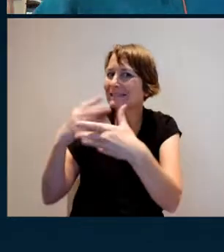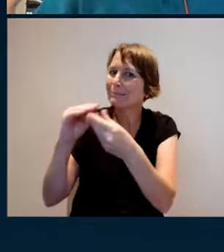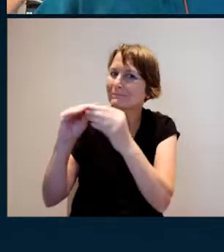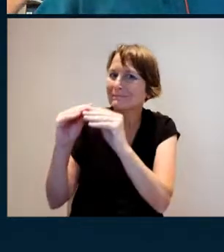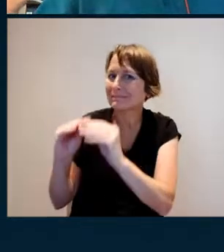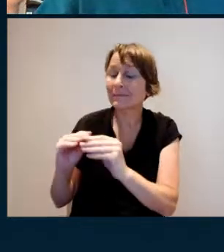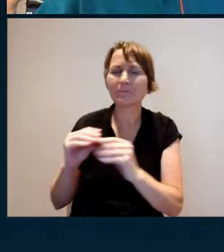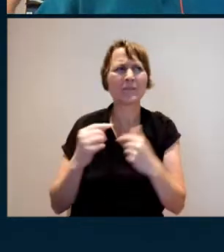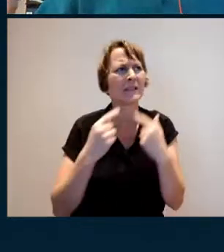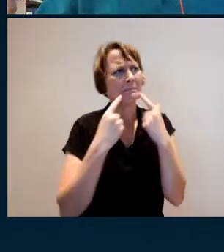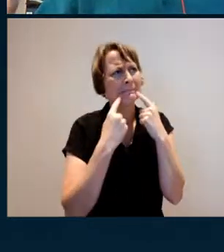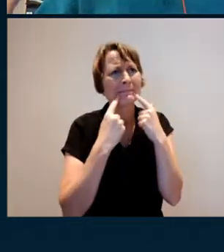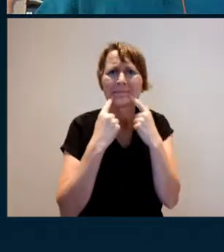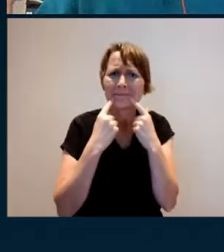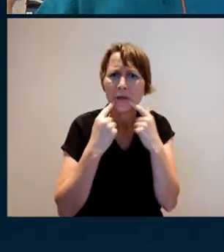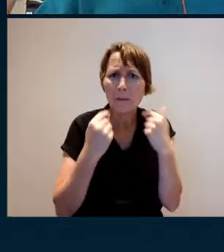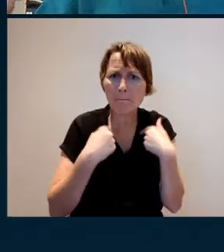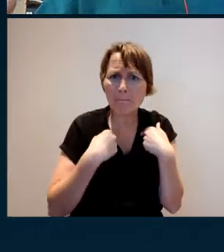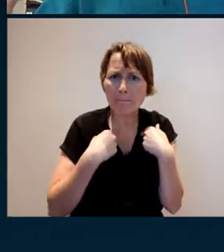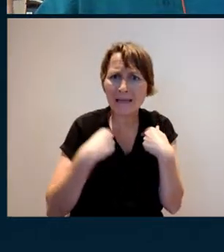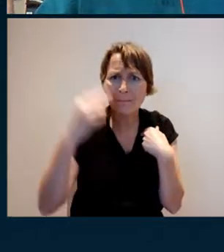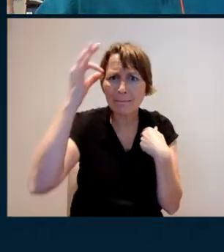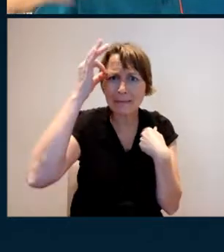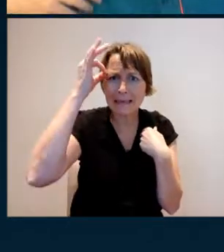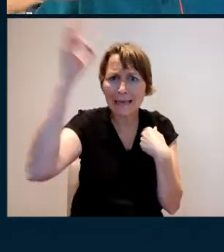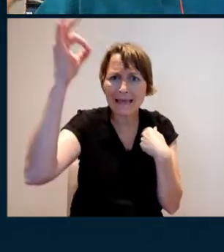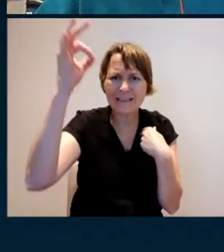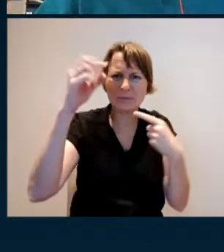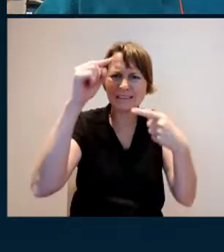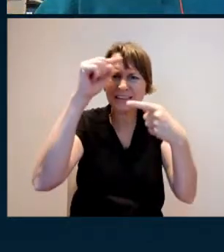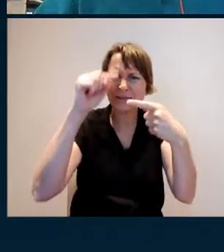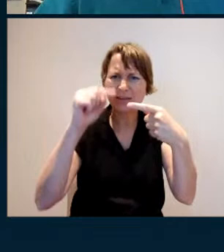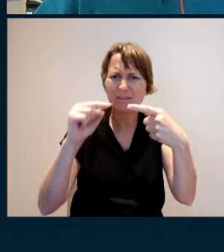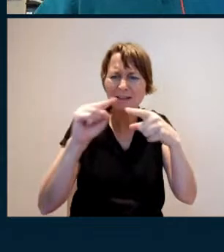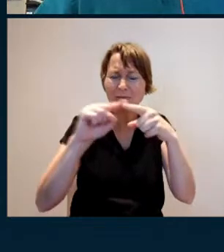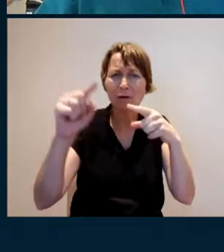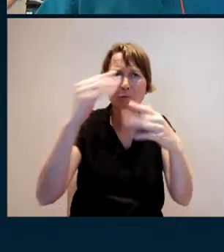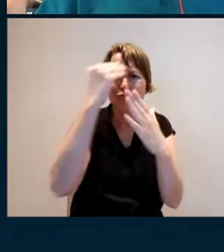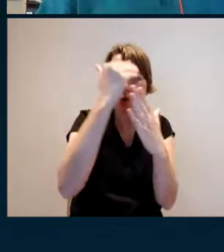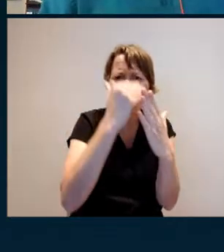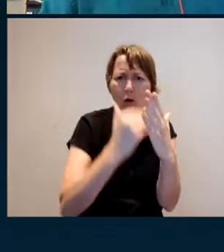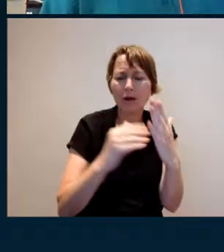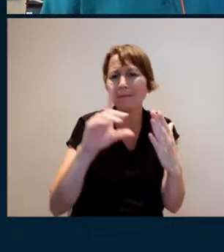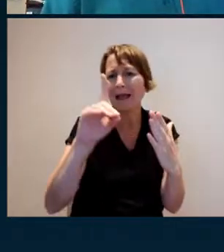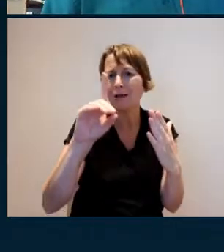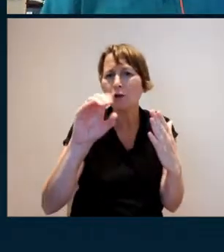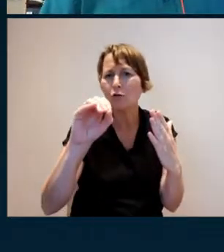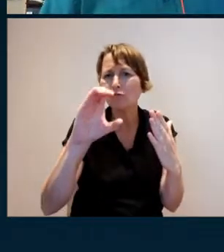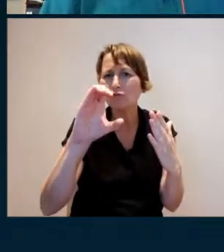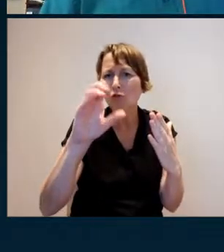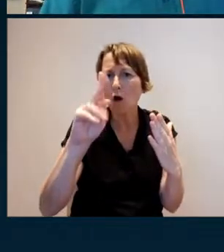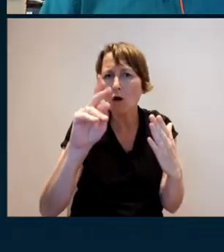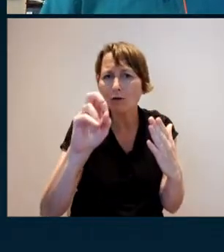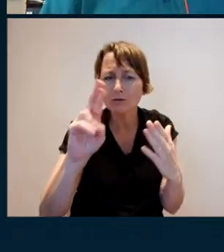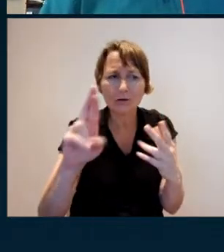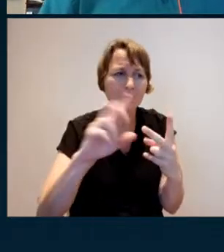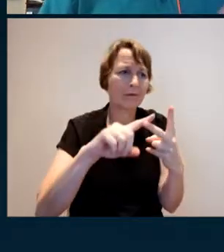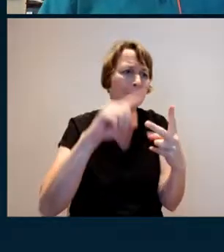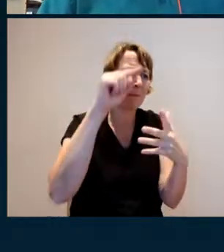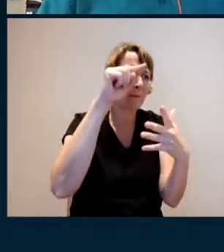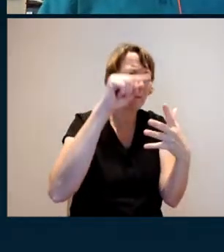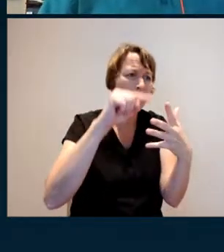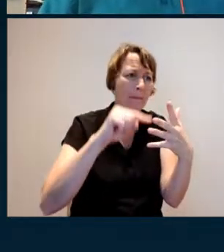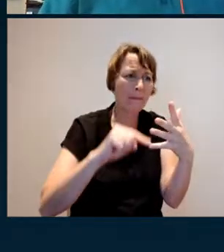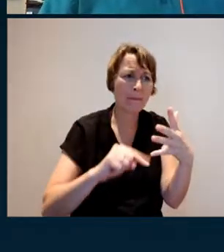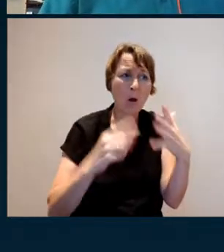on Docker and Docker Compose and Kubernetes and all the 90,000 other things that come along with that, Helm and Istio and all